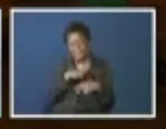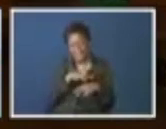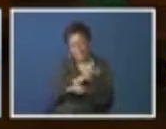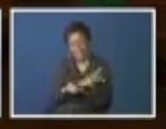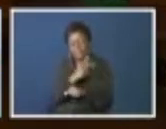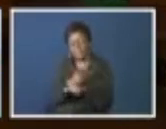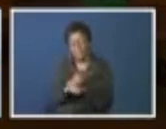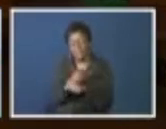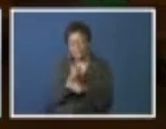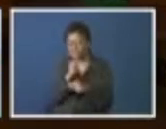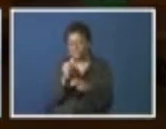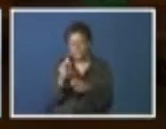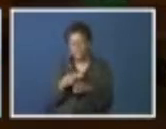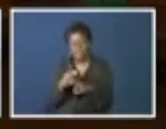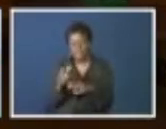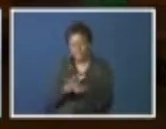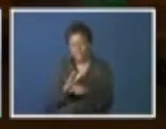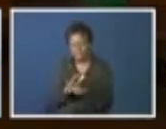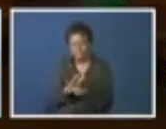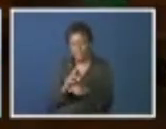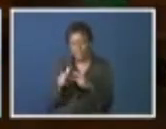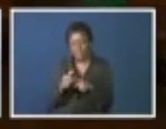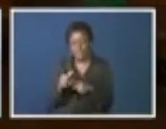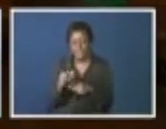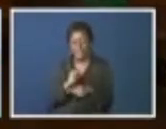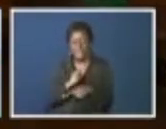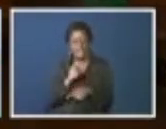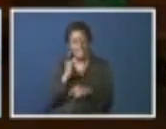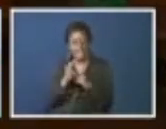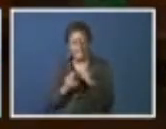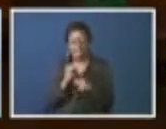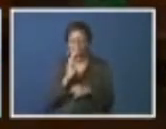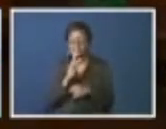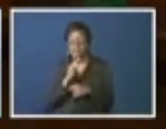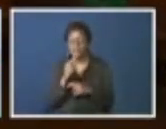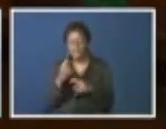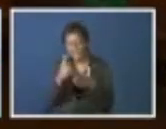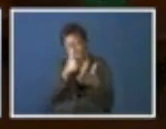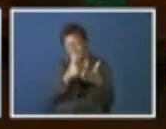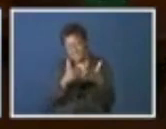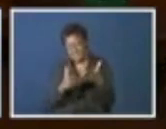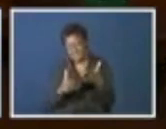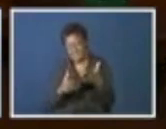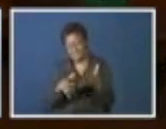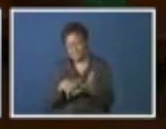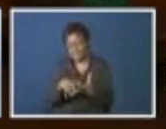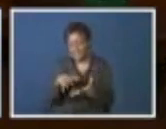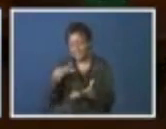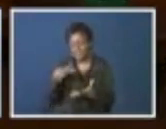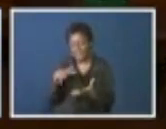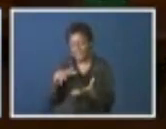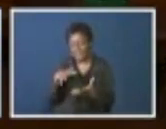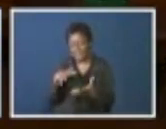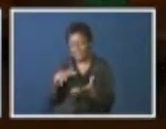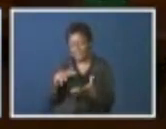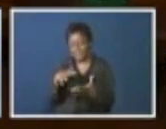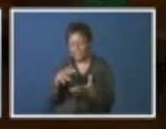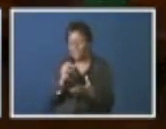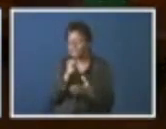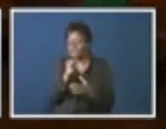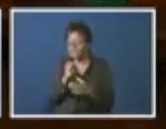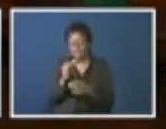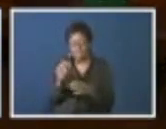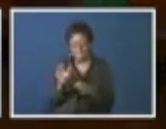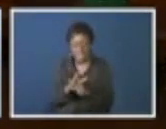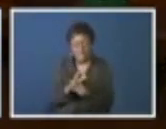spoke, I went through the ranks to demonstrate the amount of shortage that we have. So again, the jury is out on whether